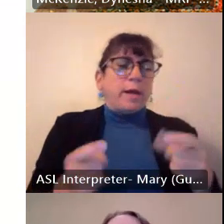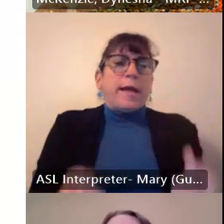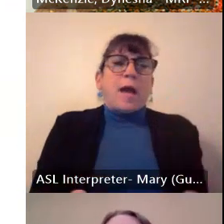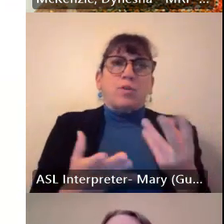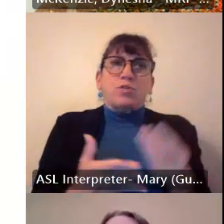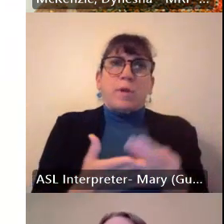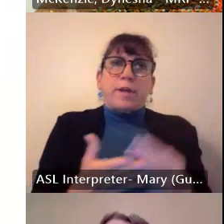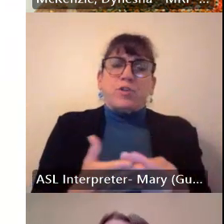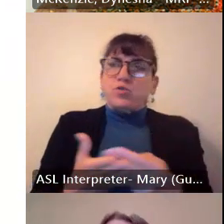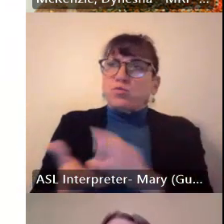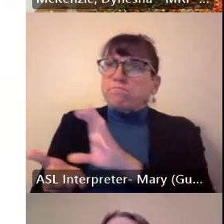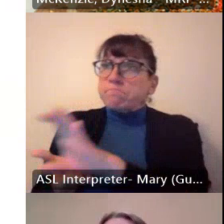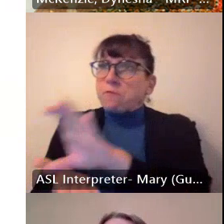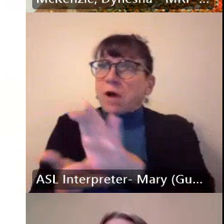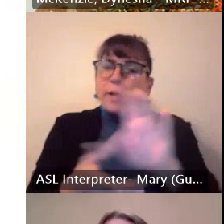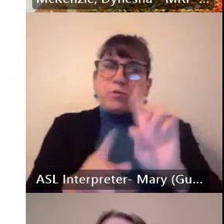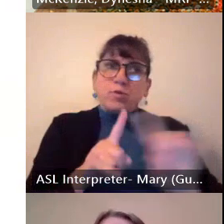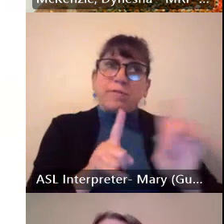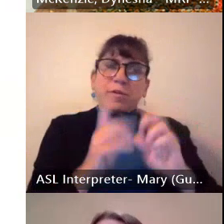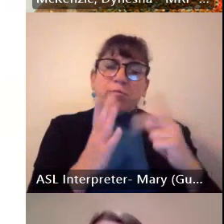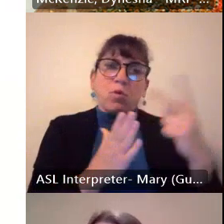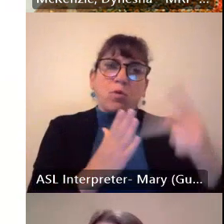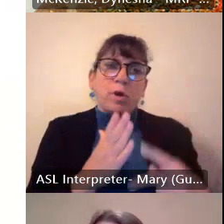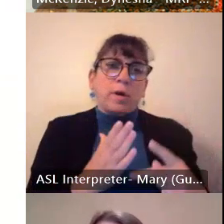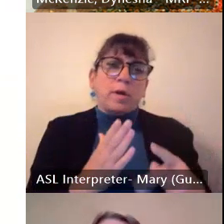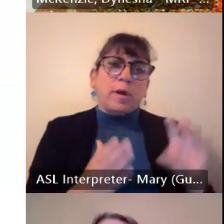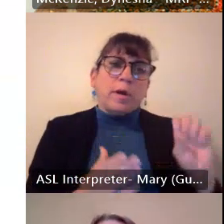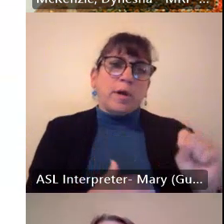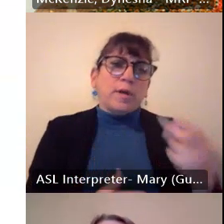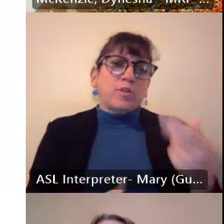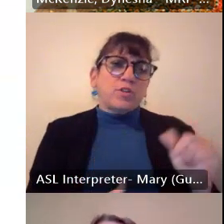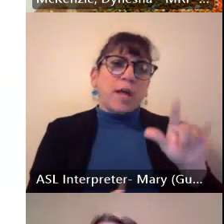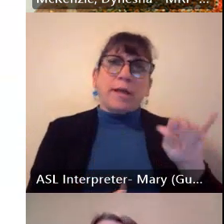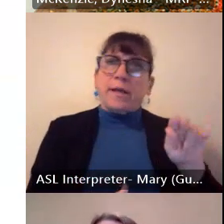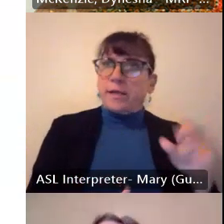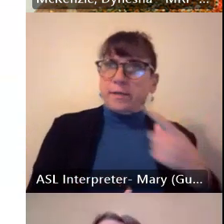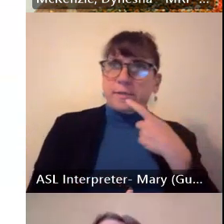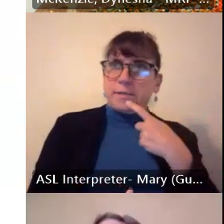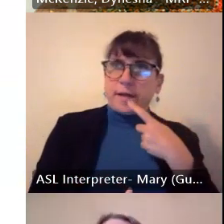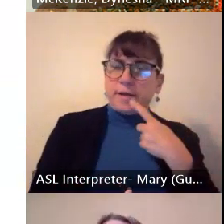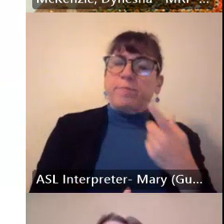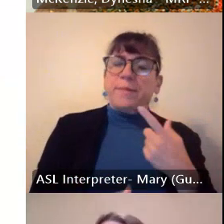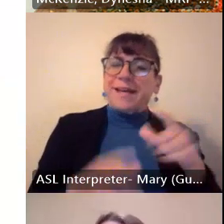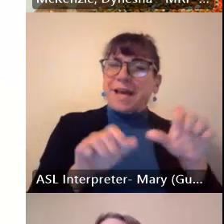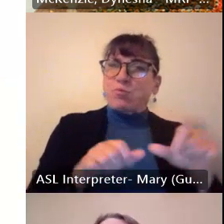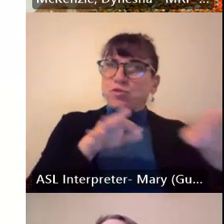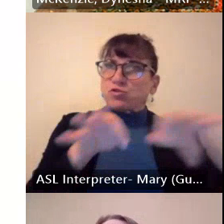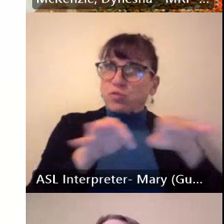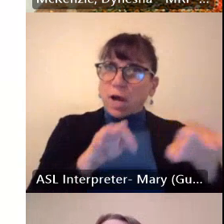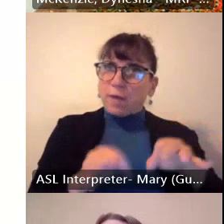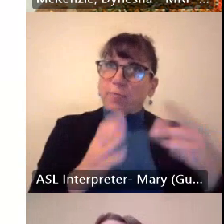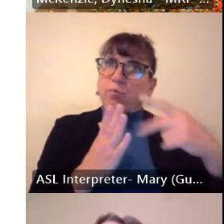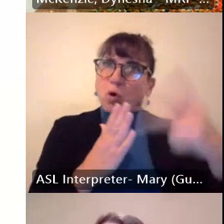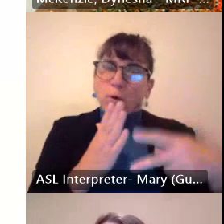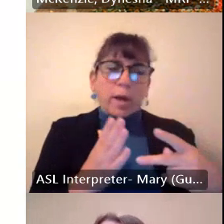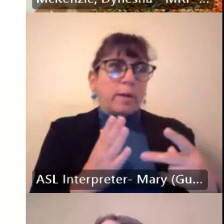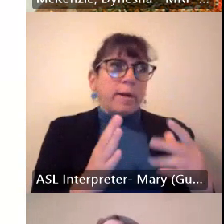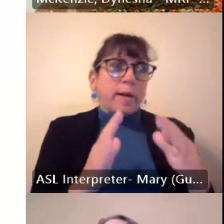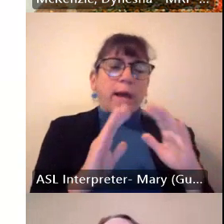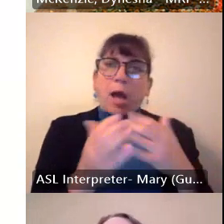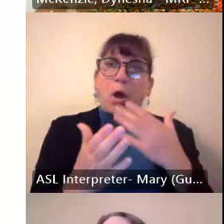So being able to, as Shalini pointed out, being able to describe what a program is doing, how well it's doing it, is it meeting